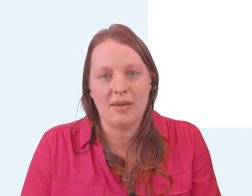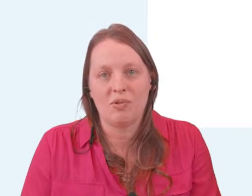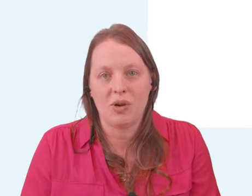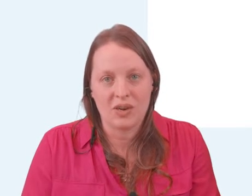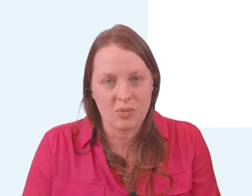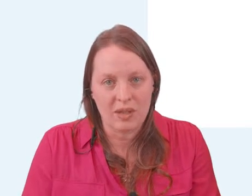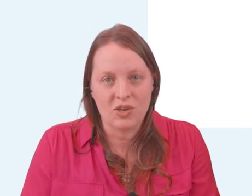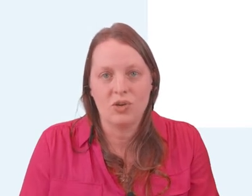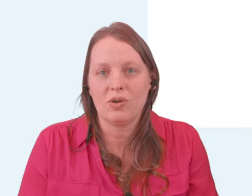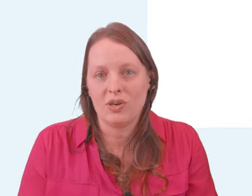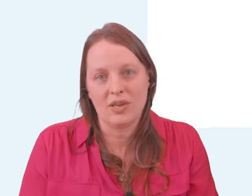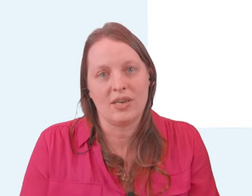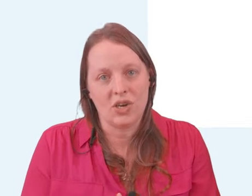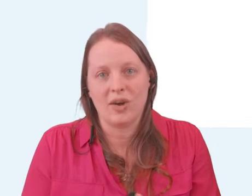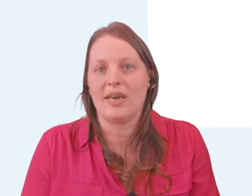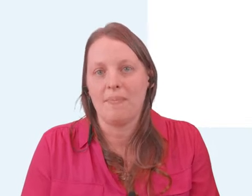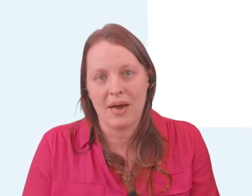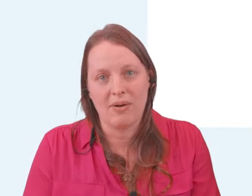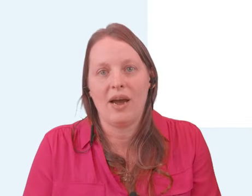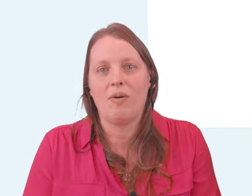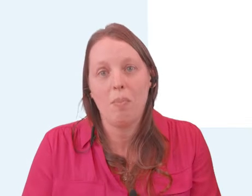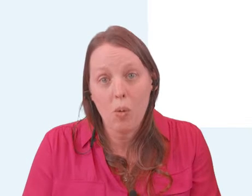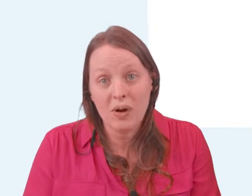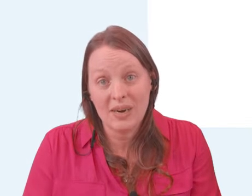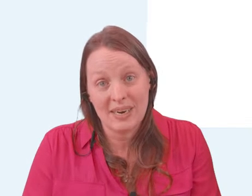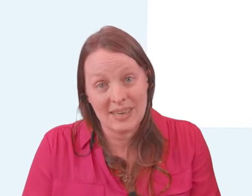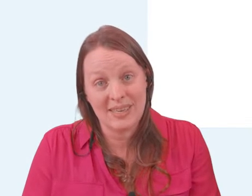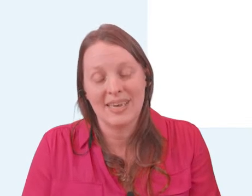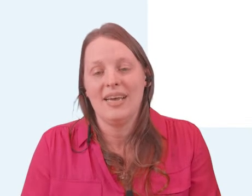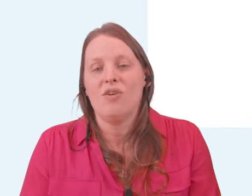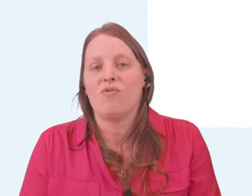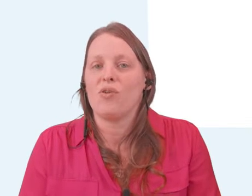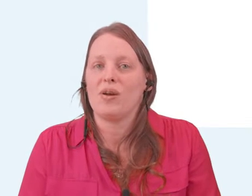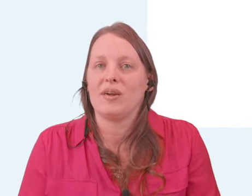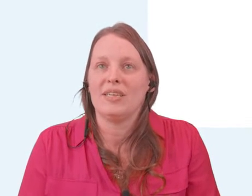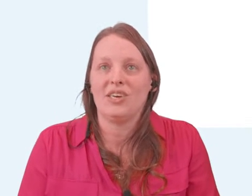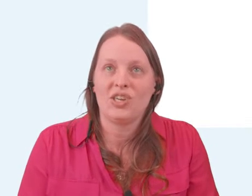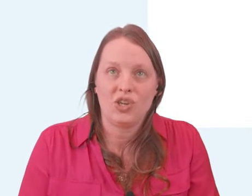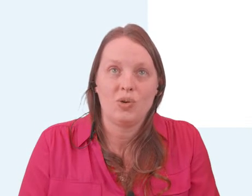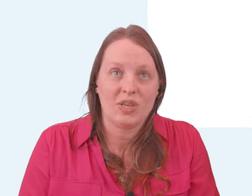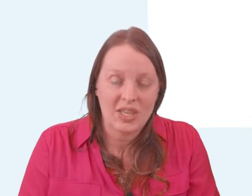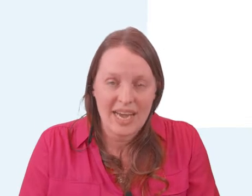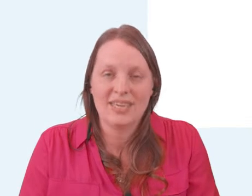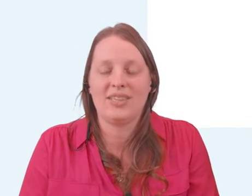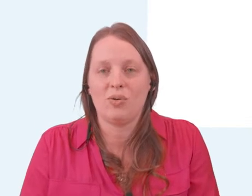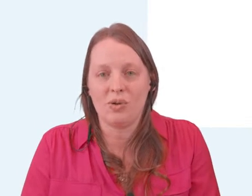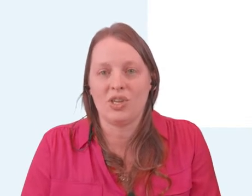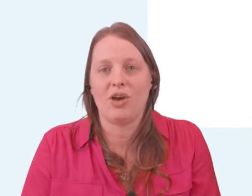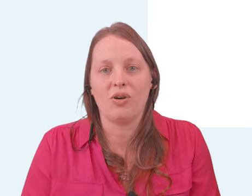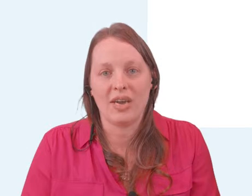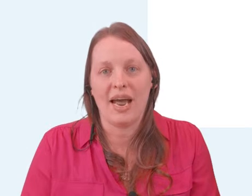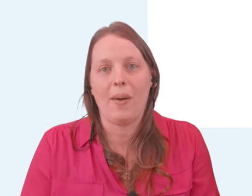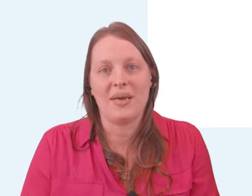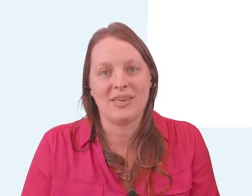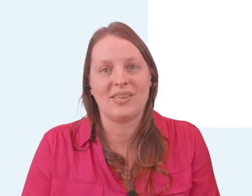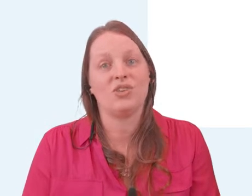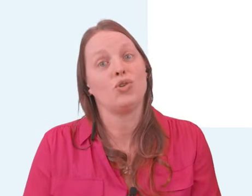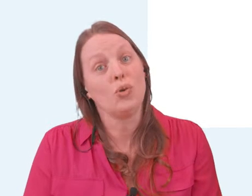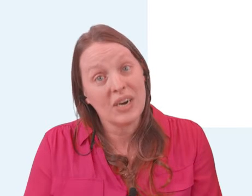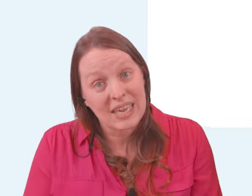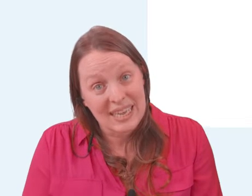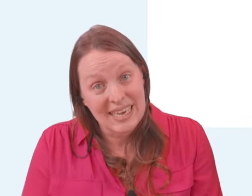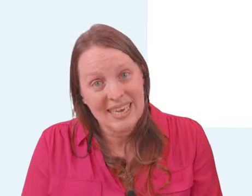Bandari's team's work as well as yours, and talking about how important it is for clinicians to assess the horizontal canal,